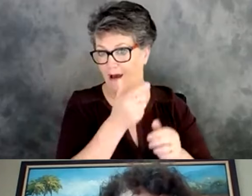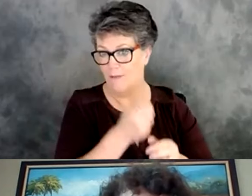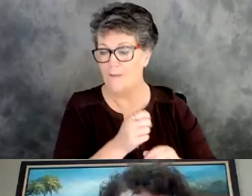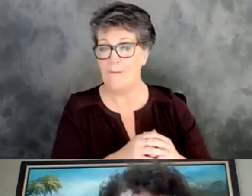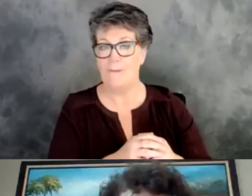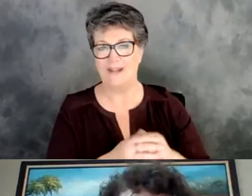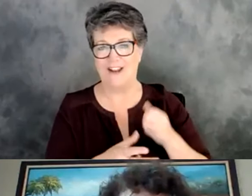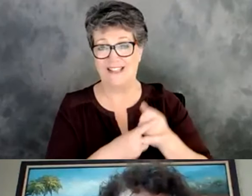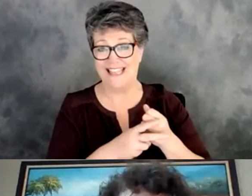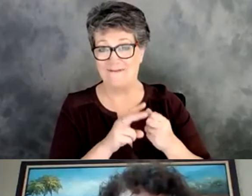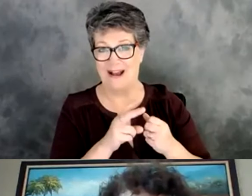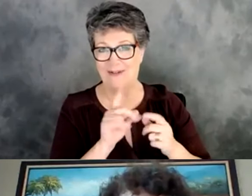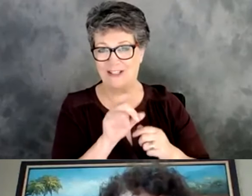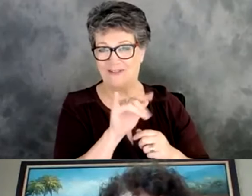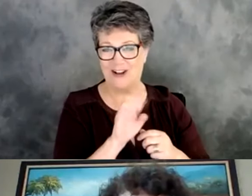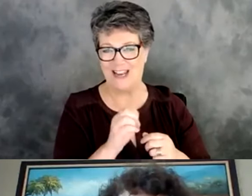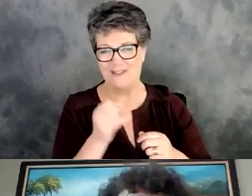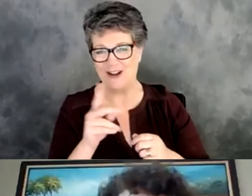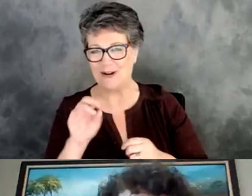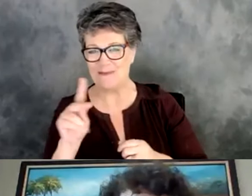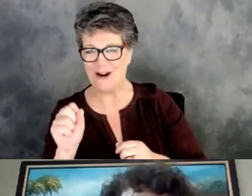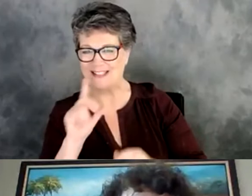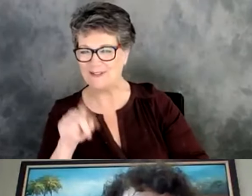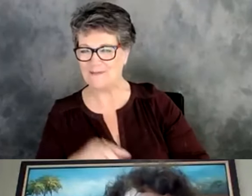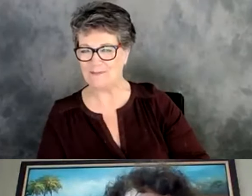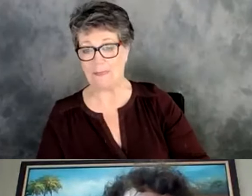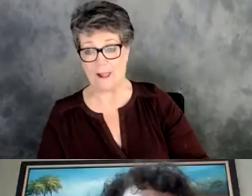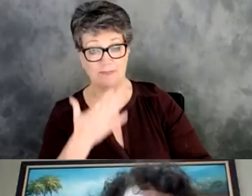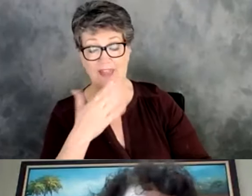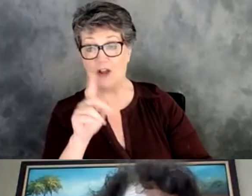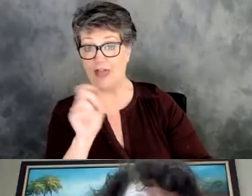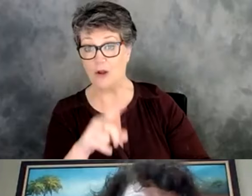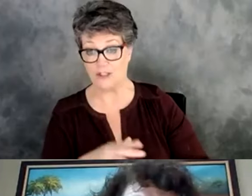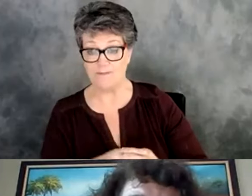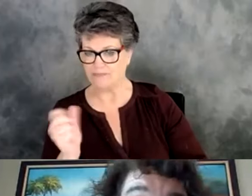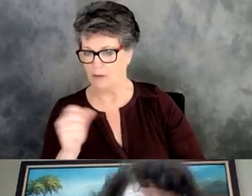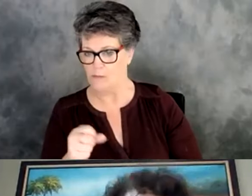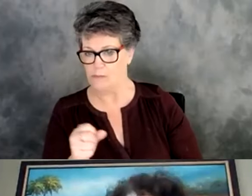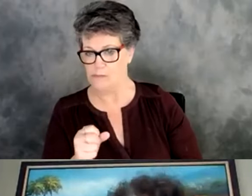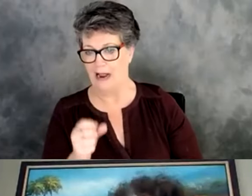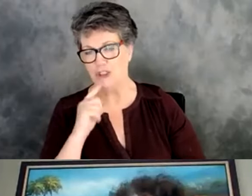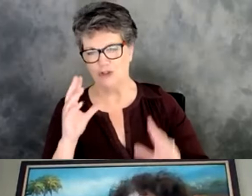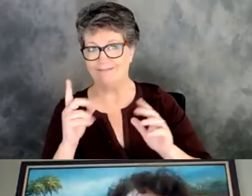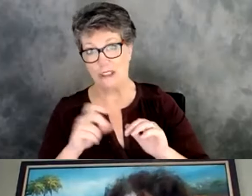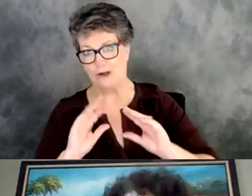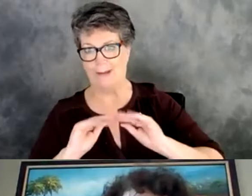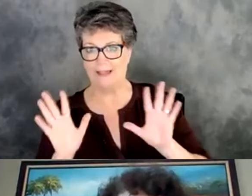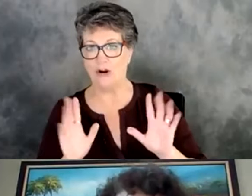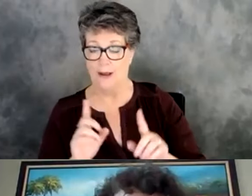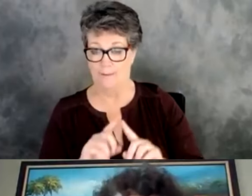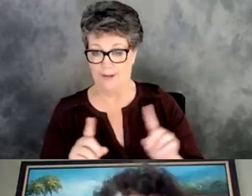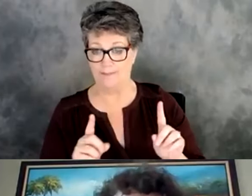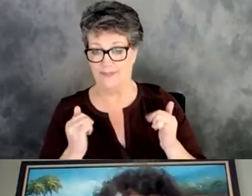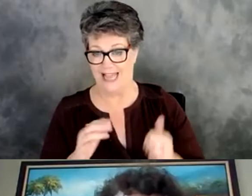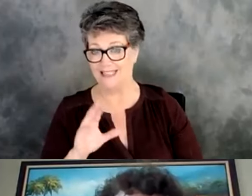Connie after Dr. Mark has a chance to respond. Thank you so much for that question. So yeah, I should have been clearer, but